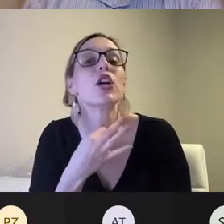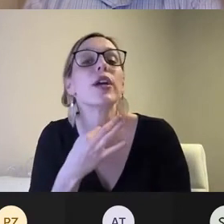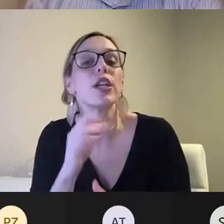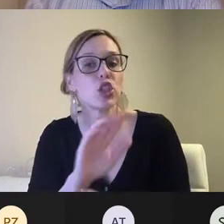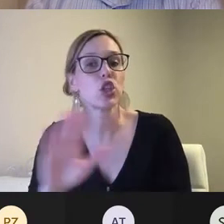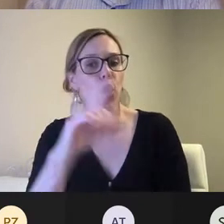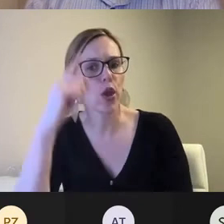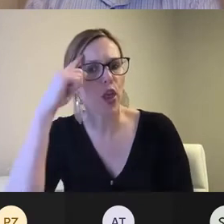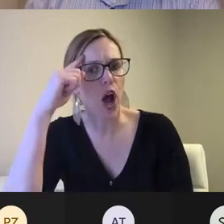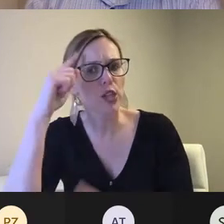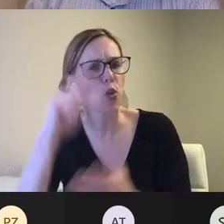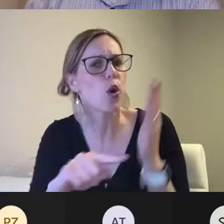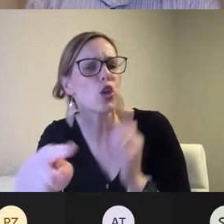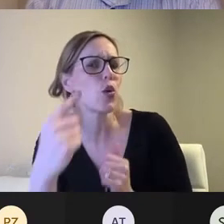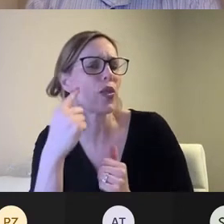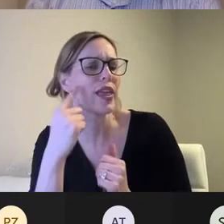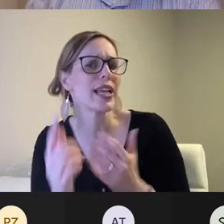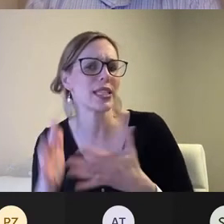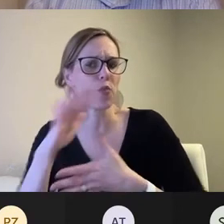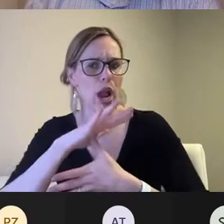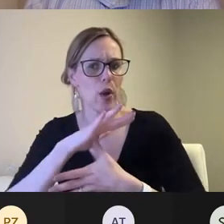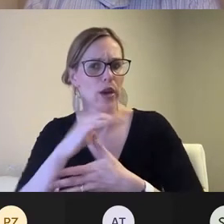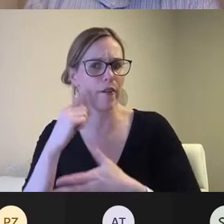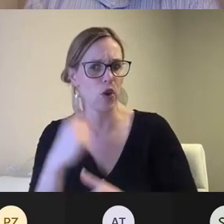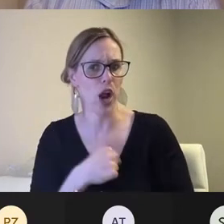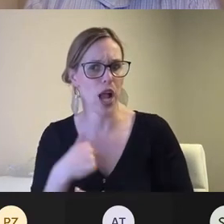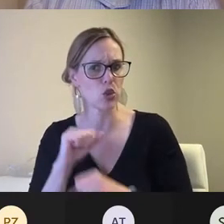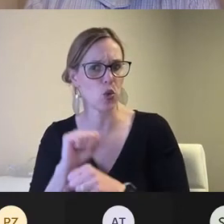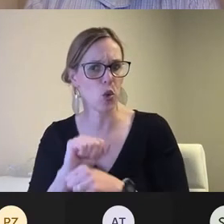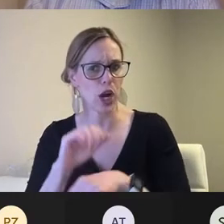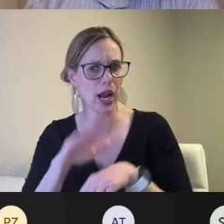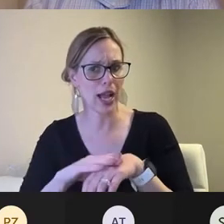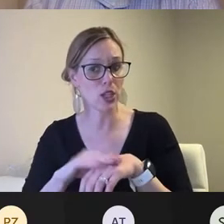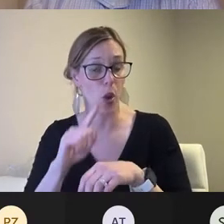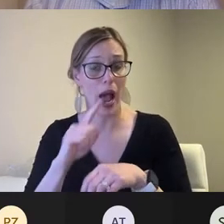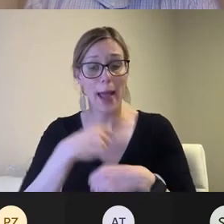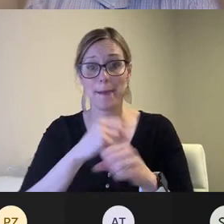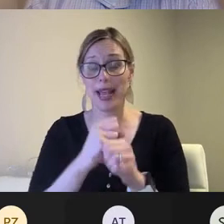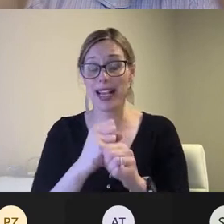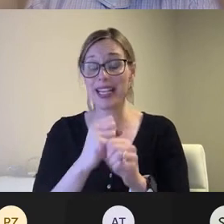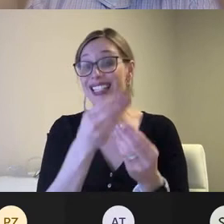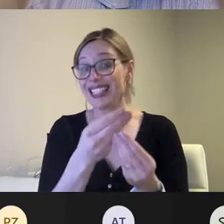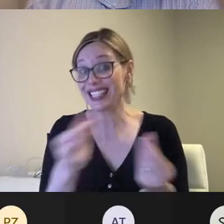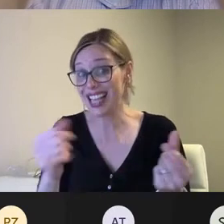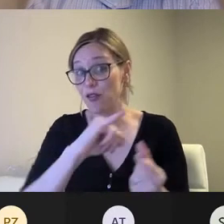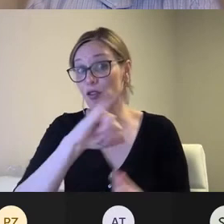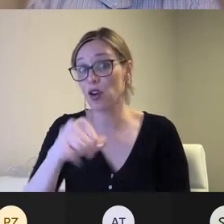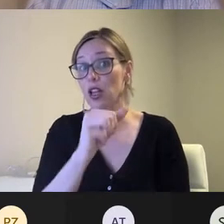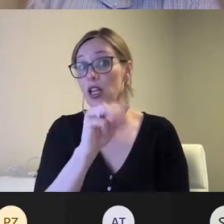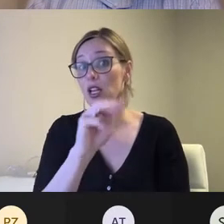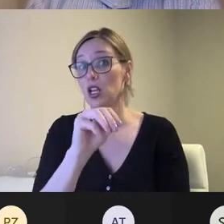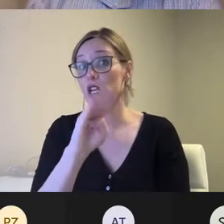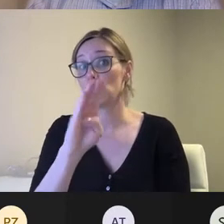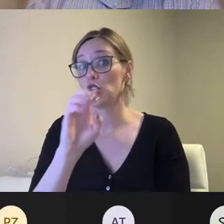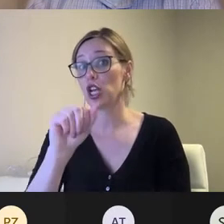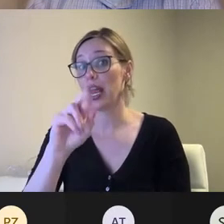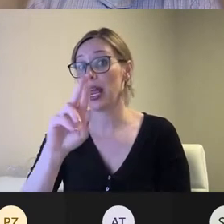group to work on. So I did that by creating a series of Jamboards. Some of you have heard the term Jamboard